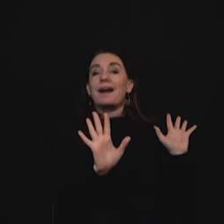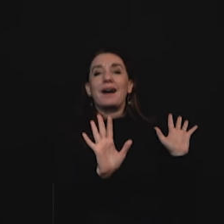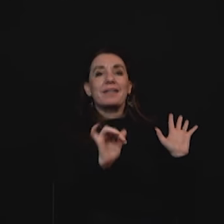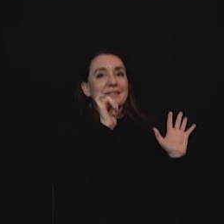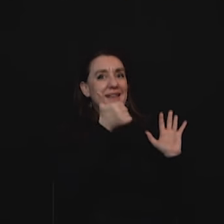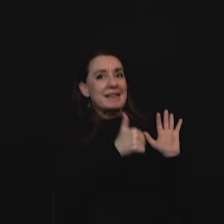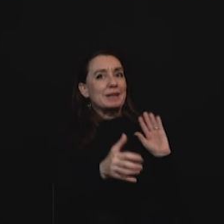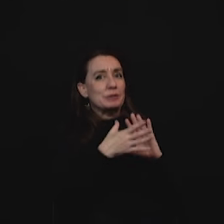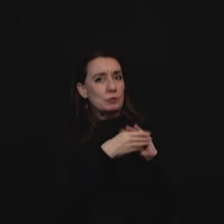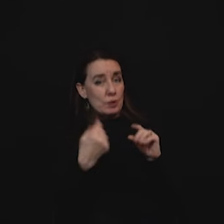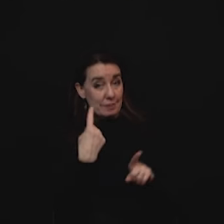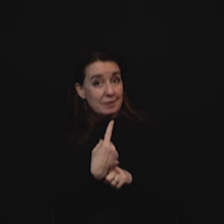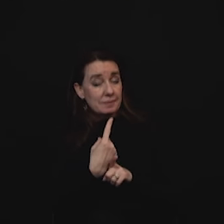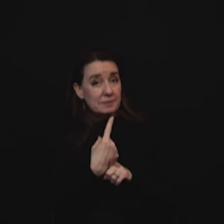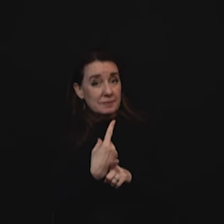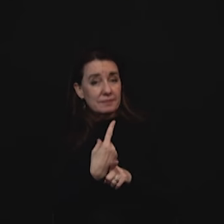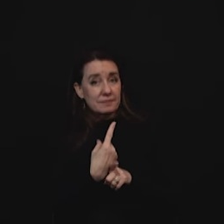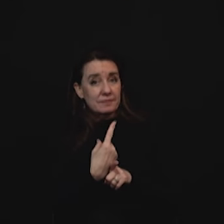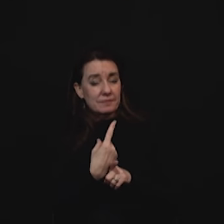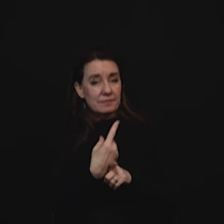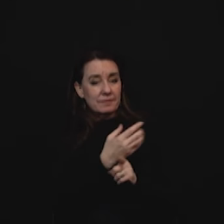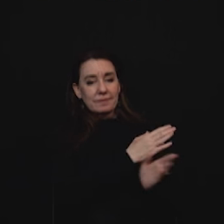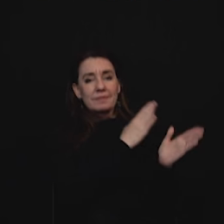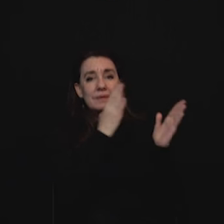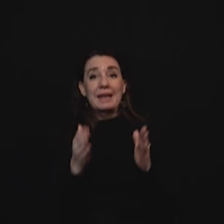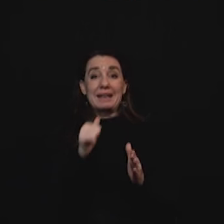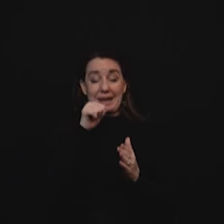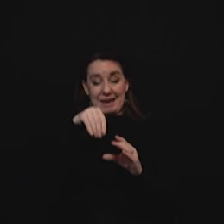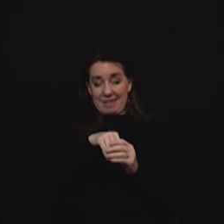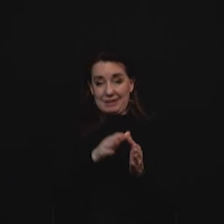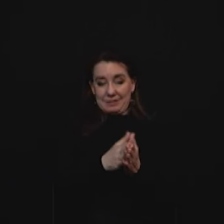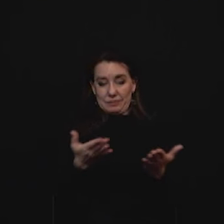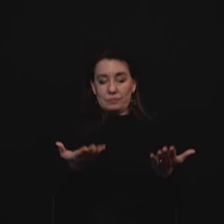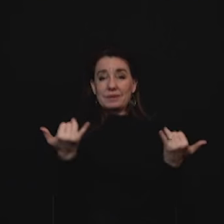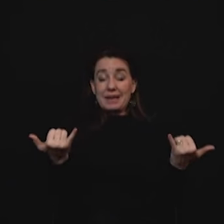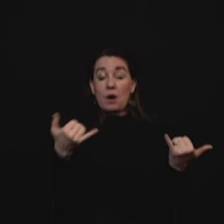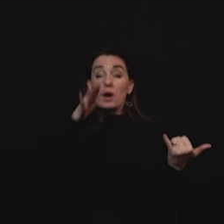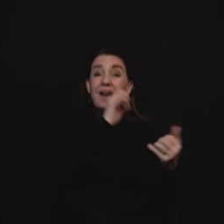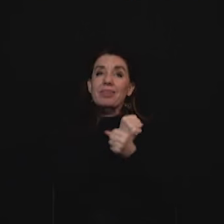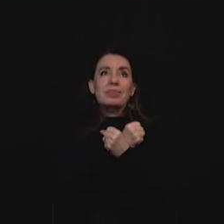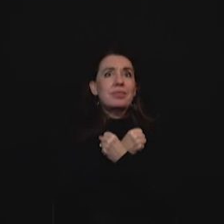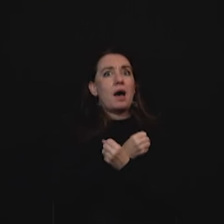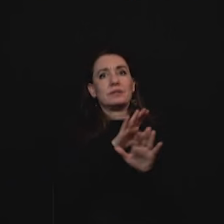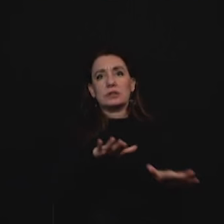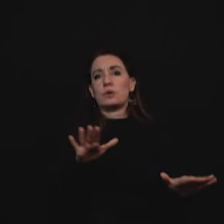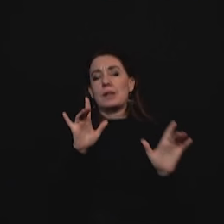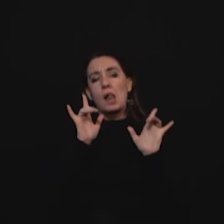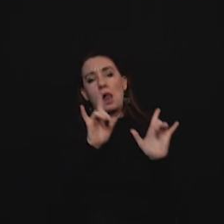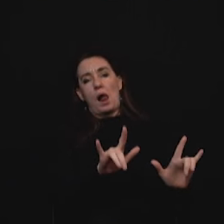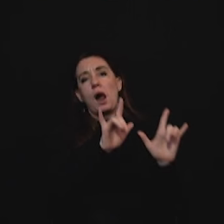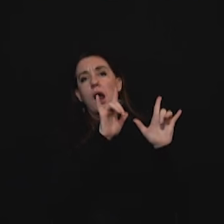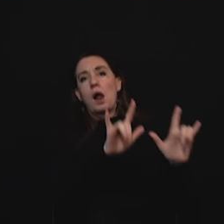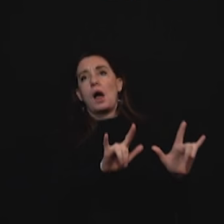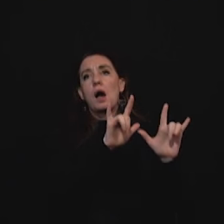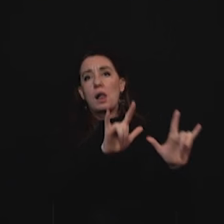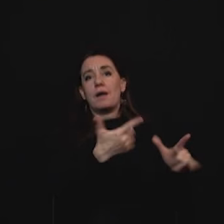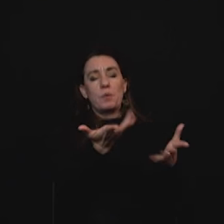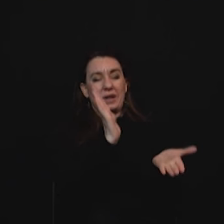any story, is it? Not in this story. God loved his children too much to let the story end